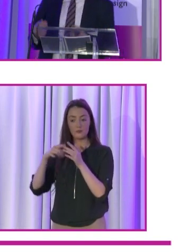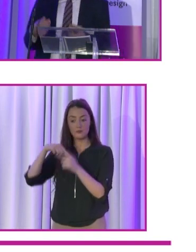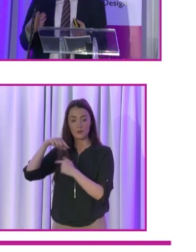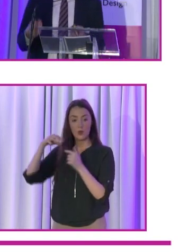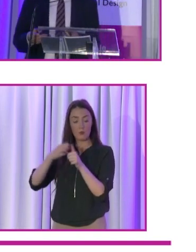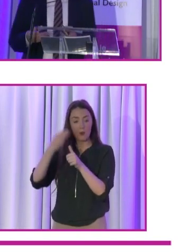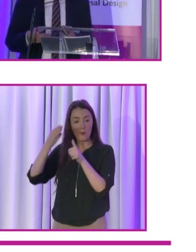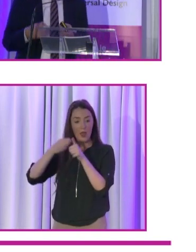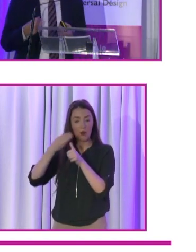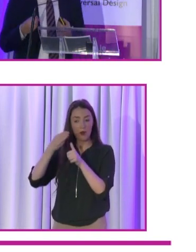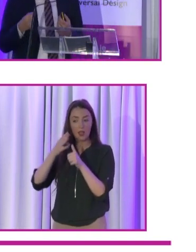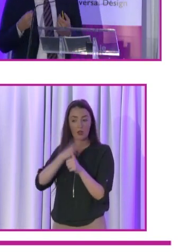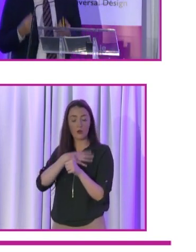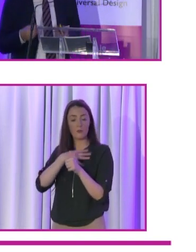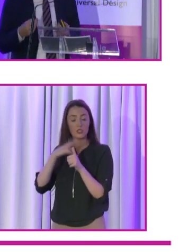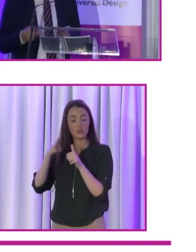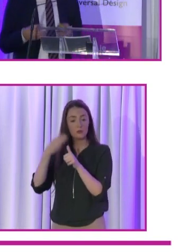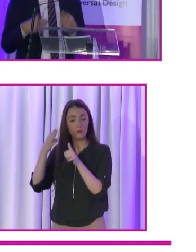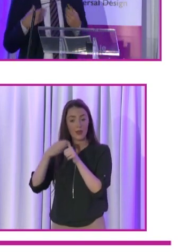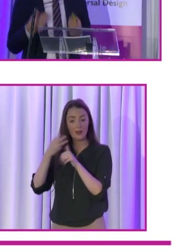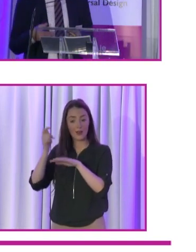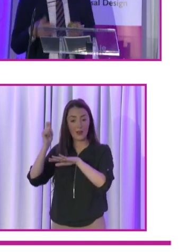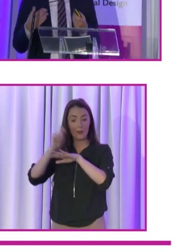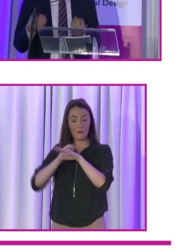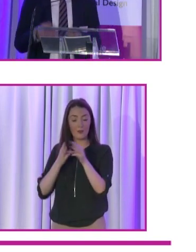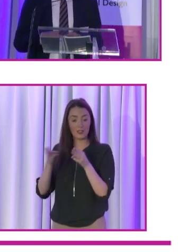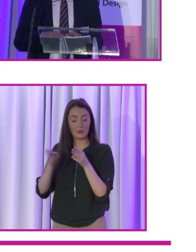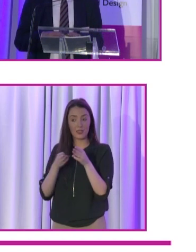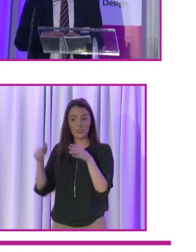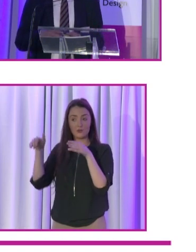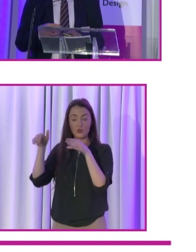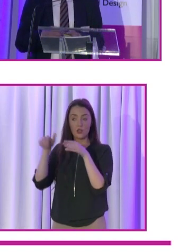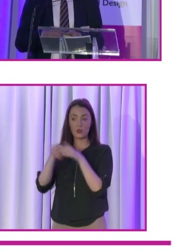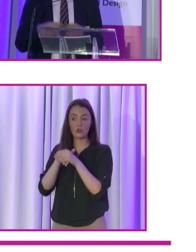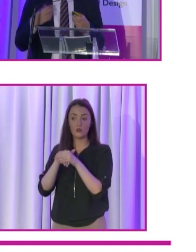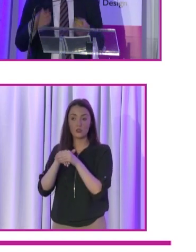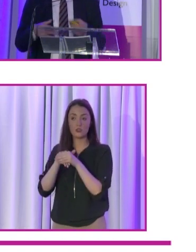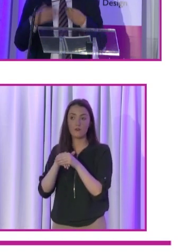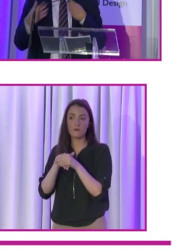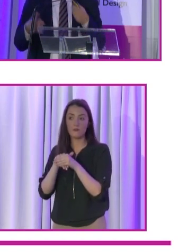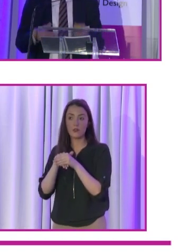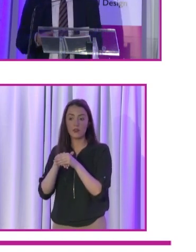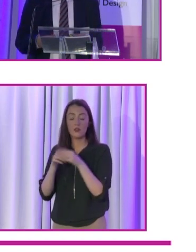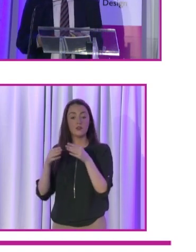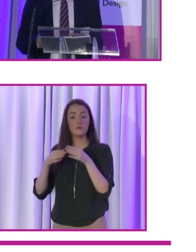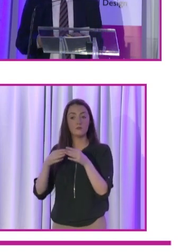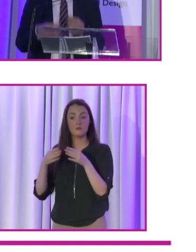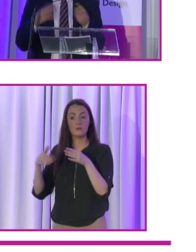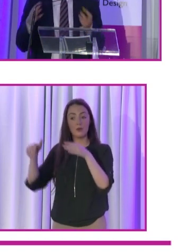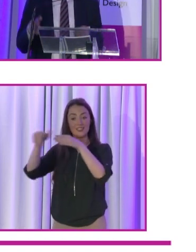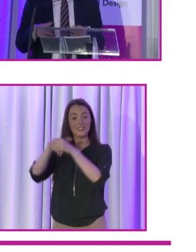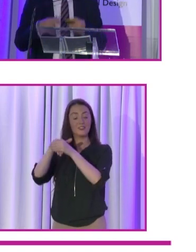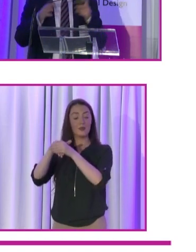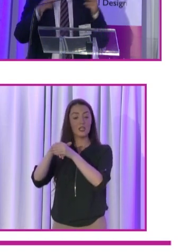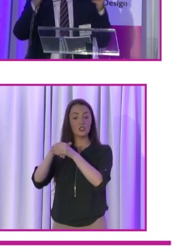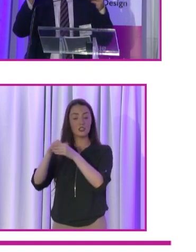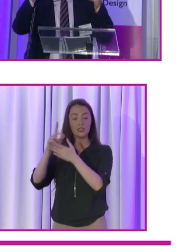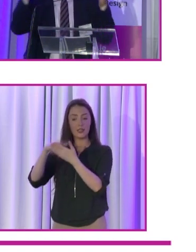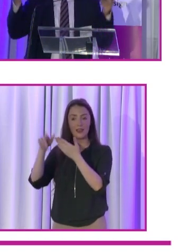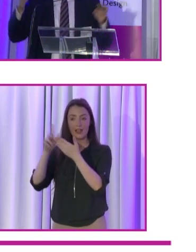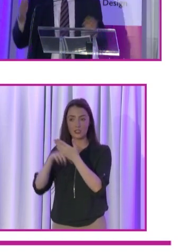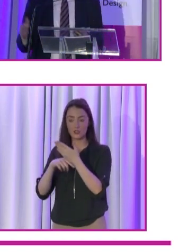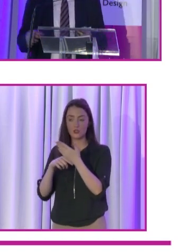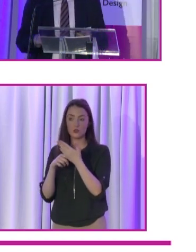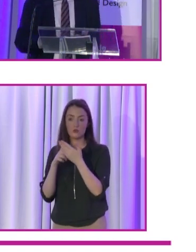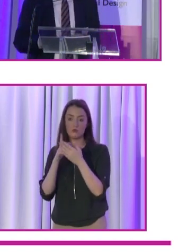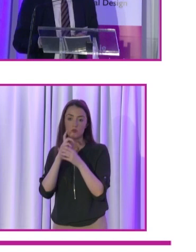guide on inclusive on best practices for inclusive for inclusive participation in elections, something like that, you know,